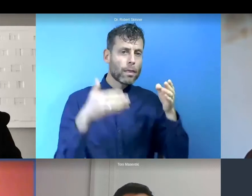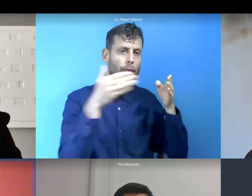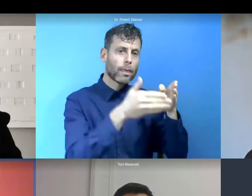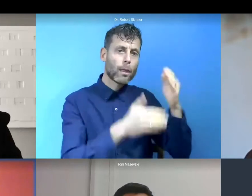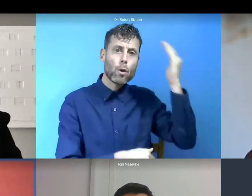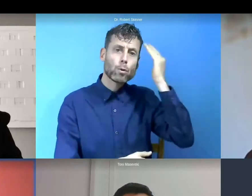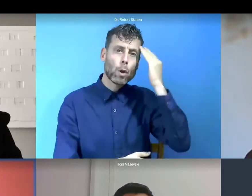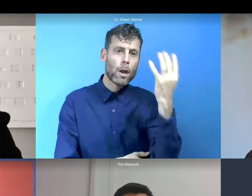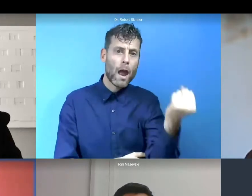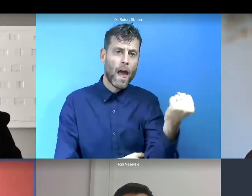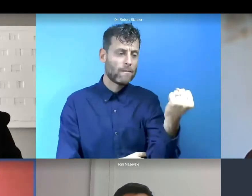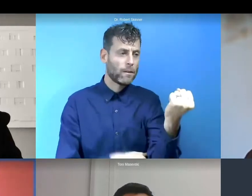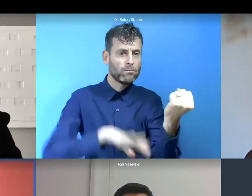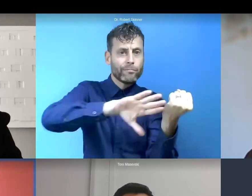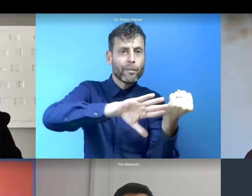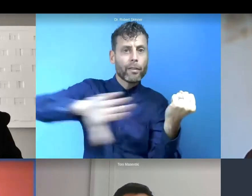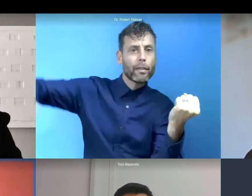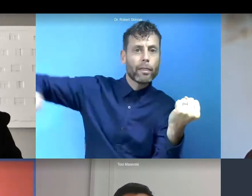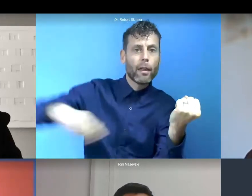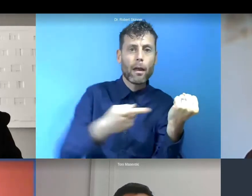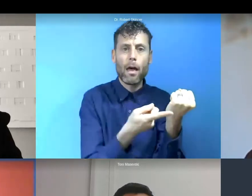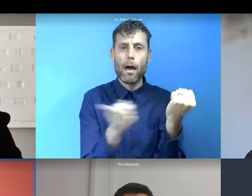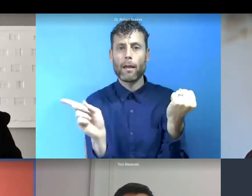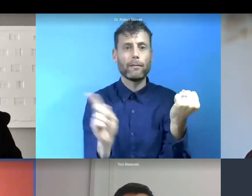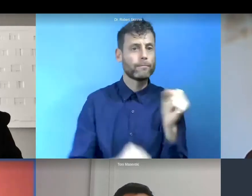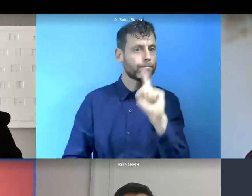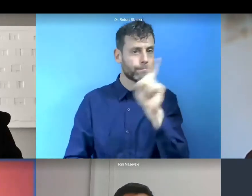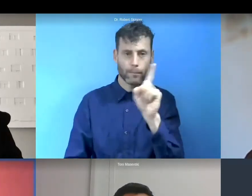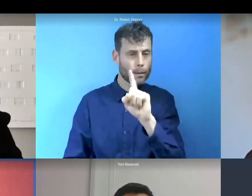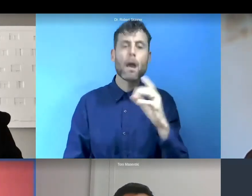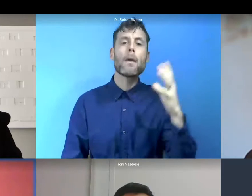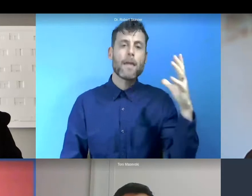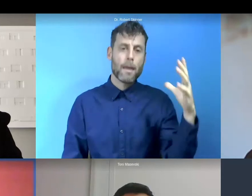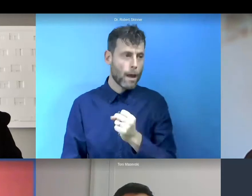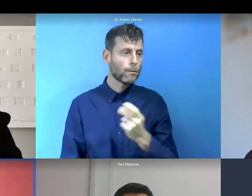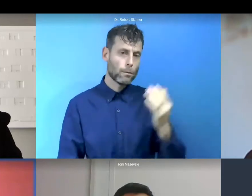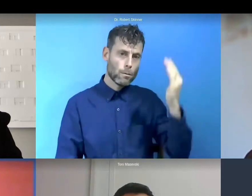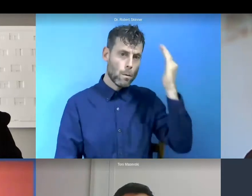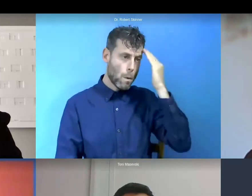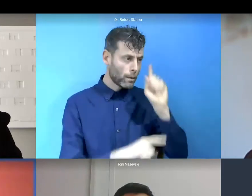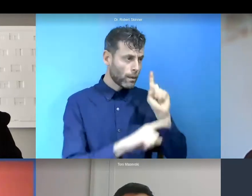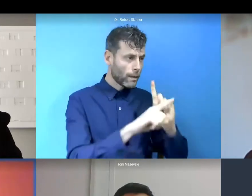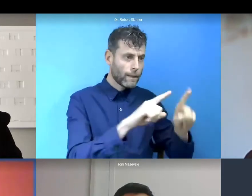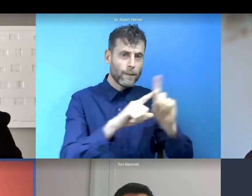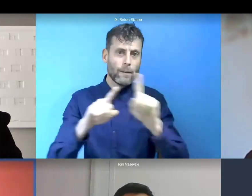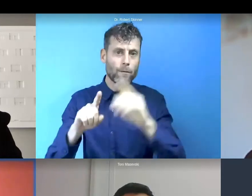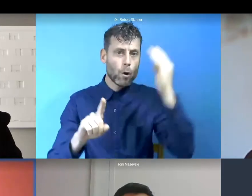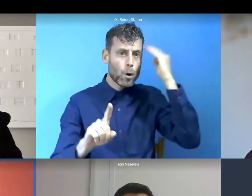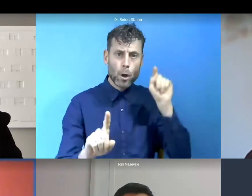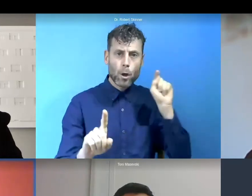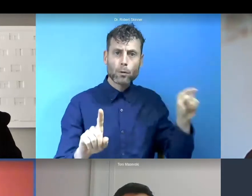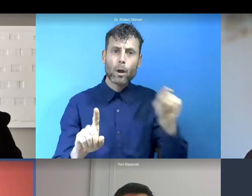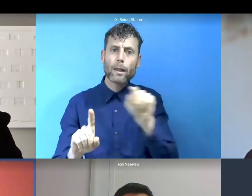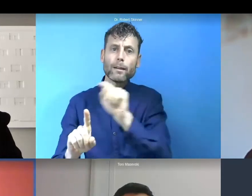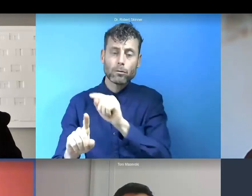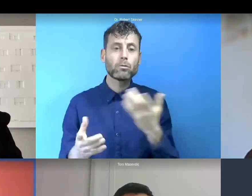not exclusively the scientific one. This is the concept of an ecology of knowledge, as